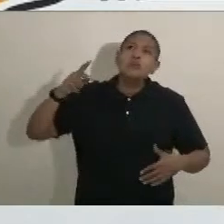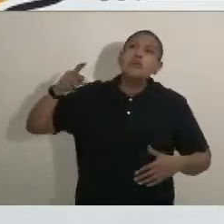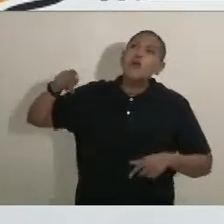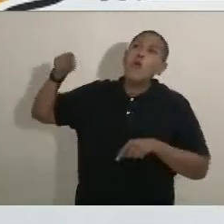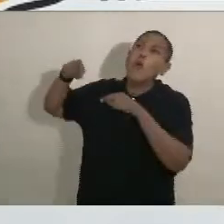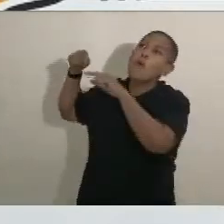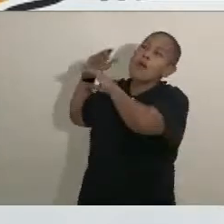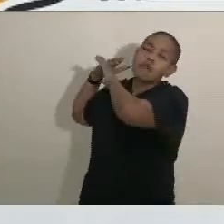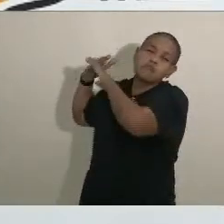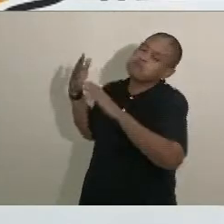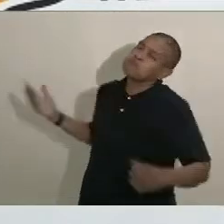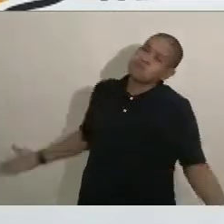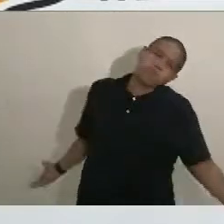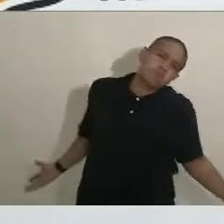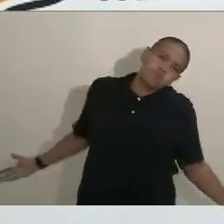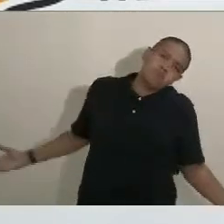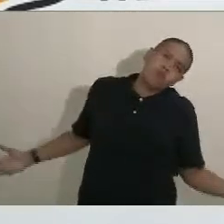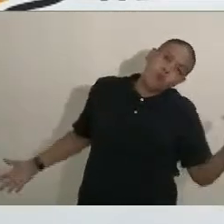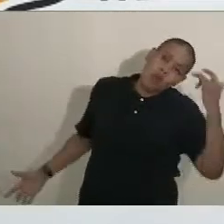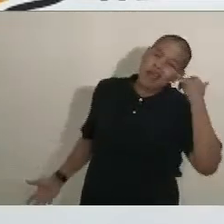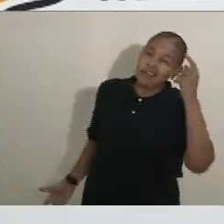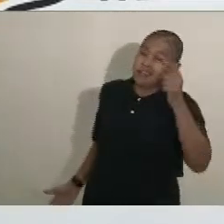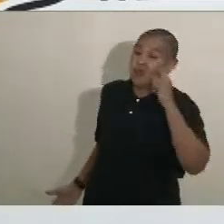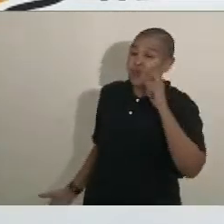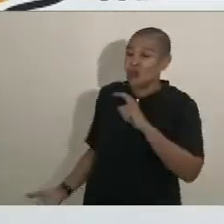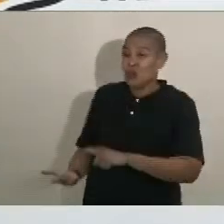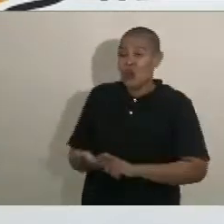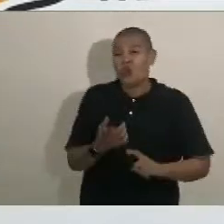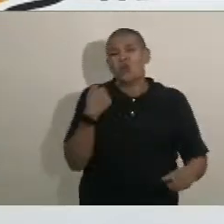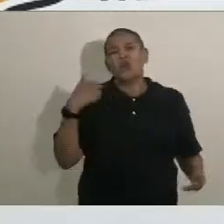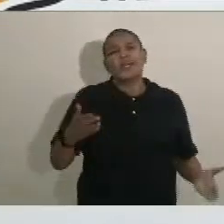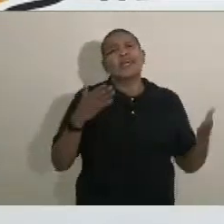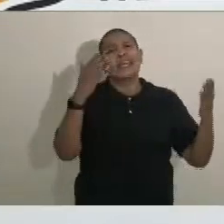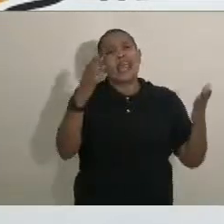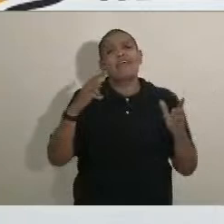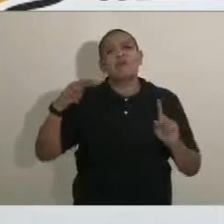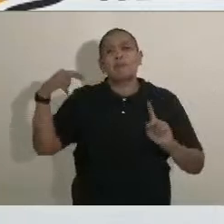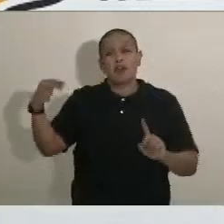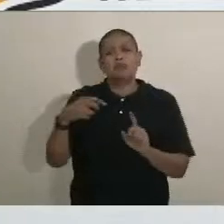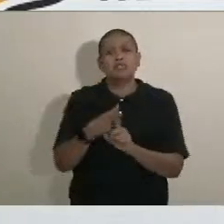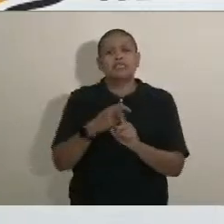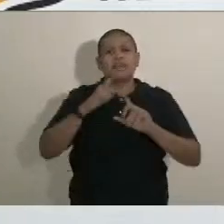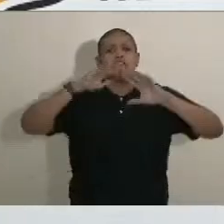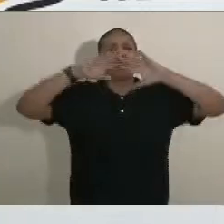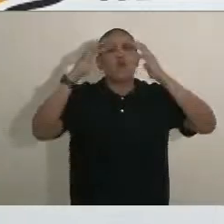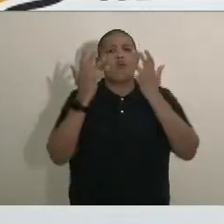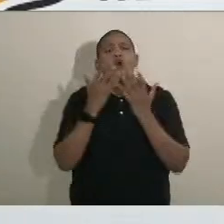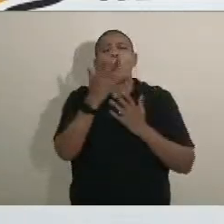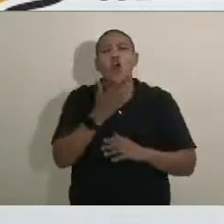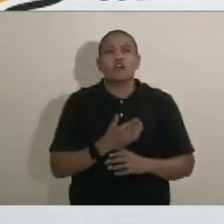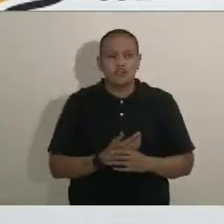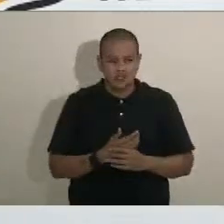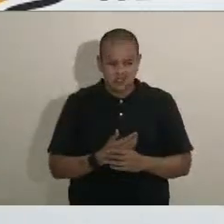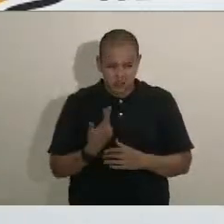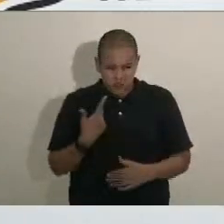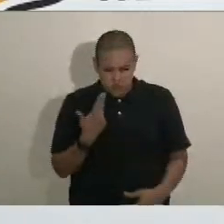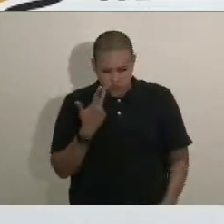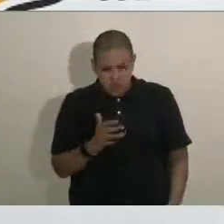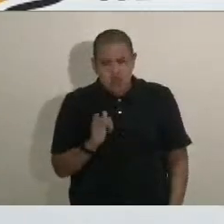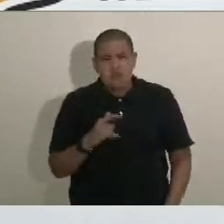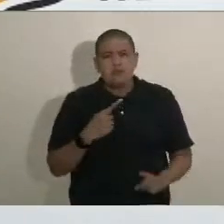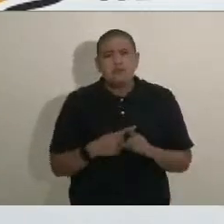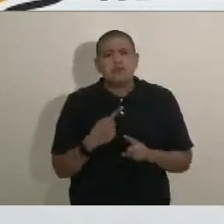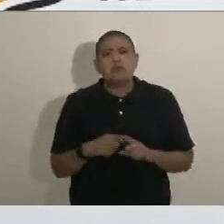there, because if you note, we gave a context of the world, and we saw where